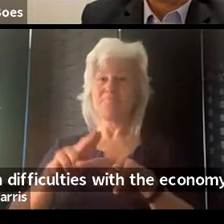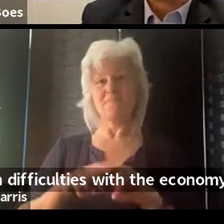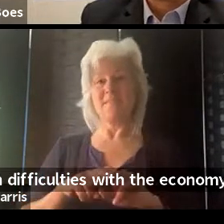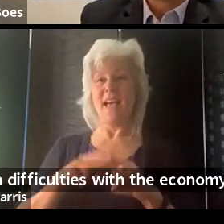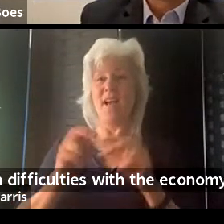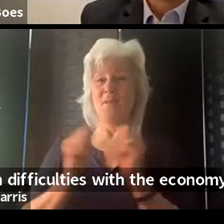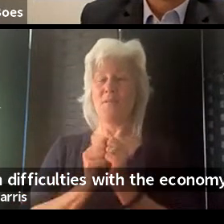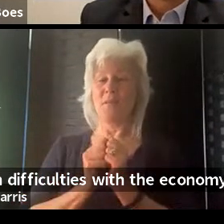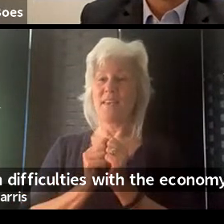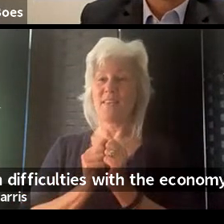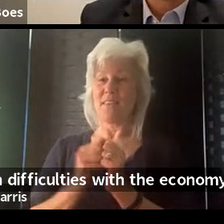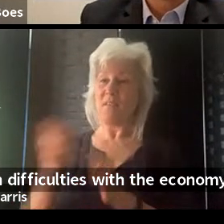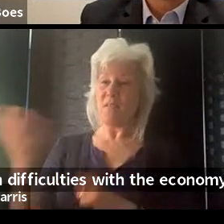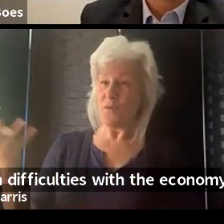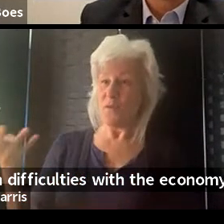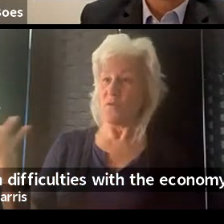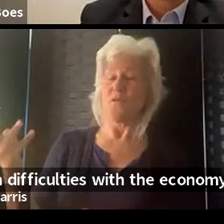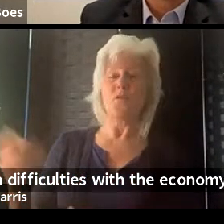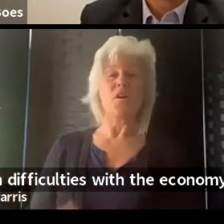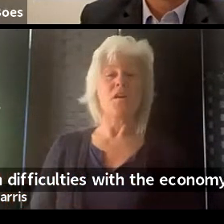with all of them